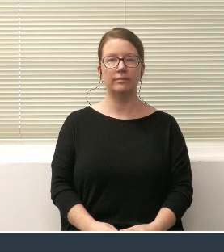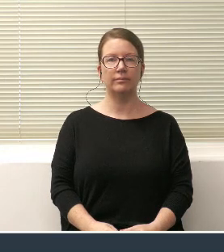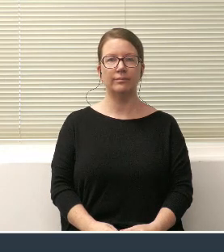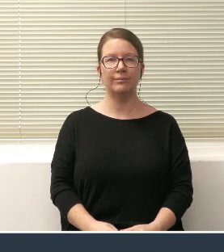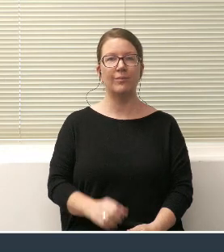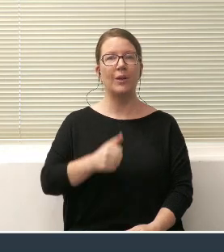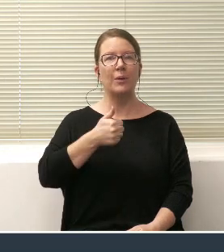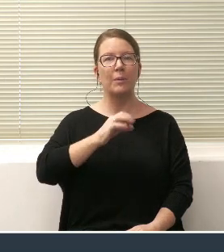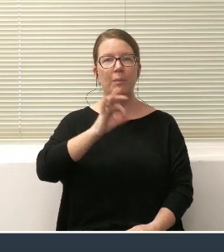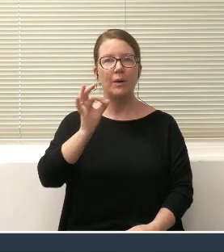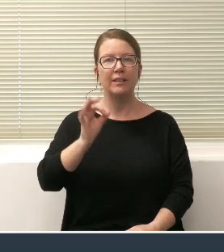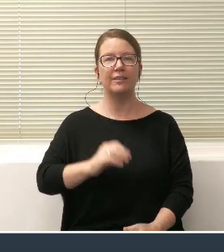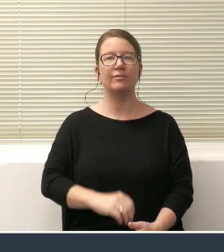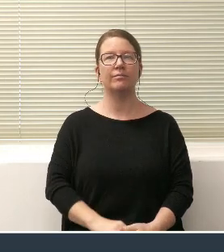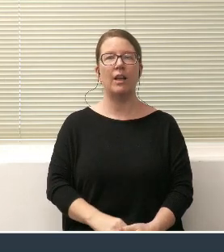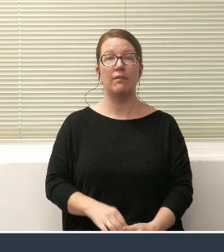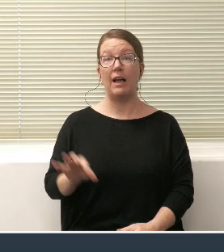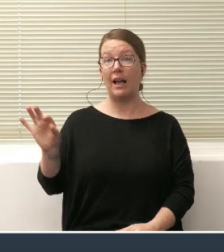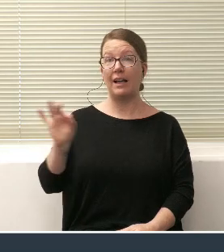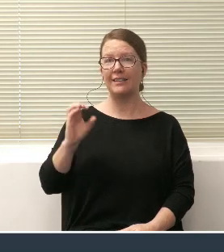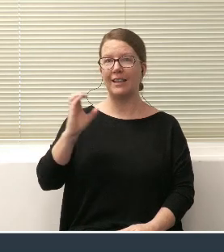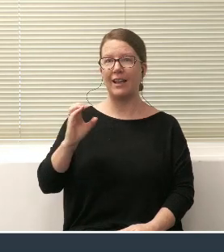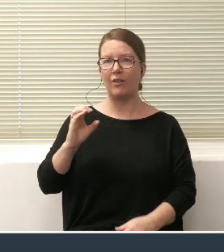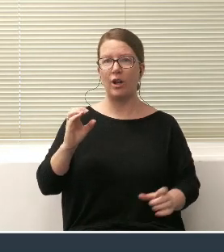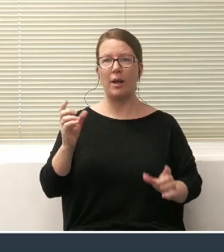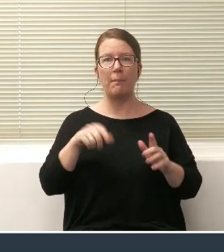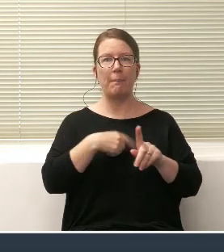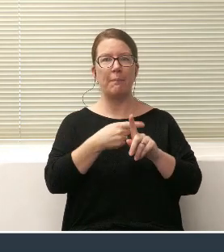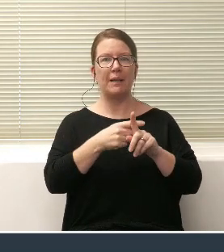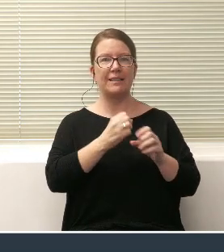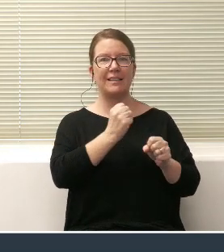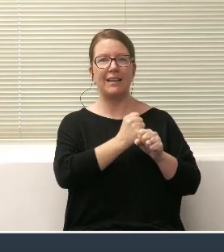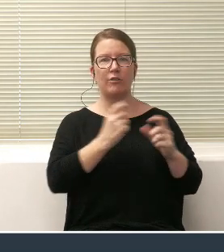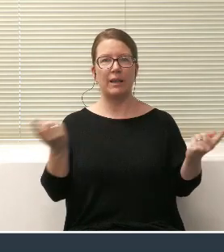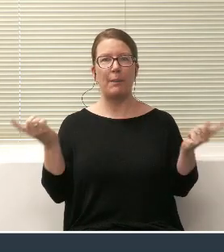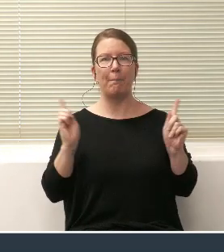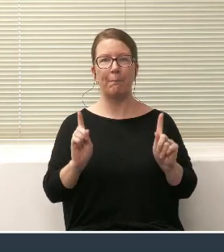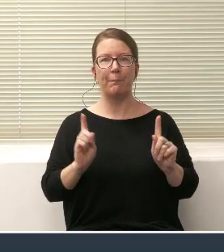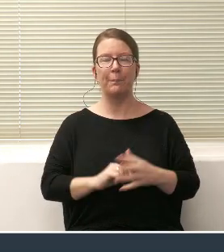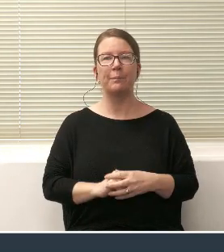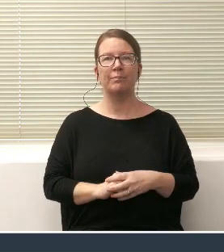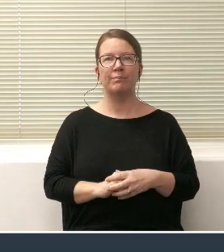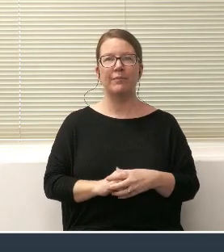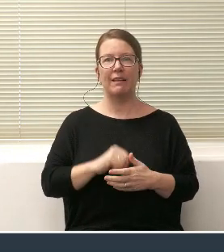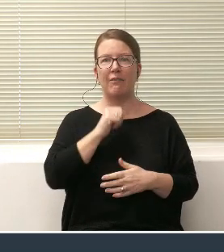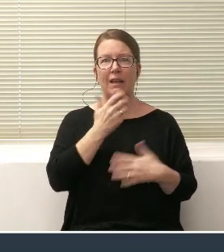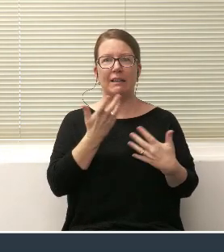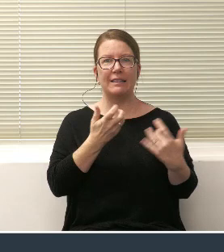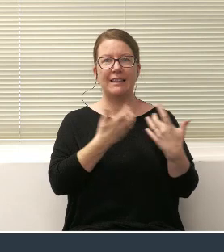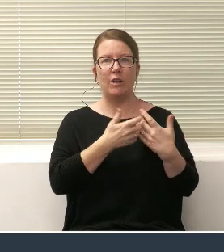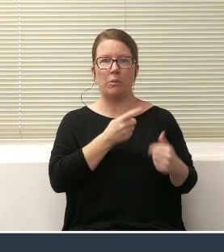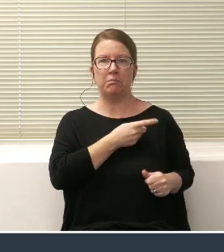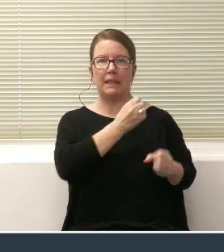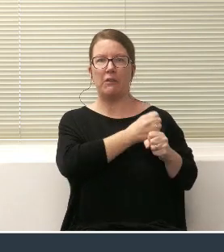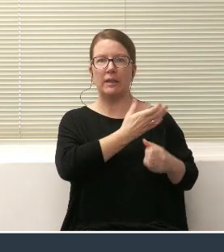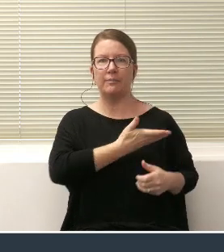And Caroline. Good morning. Yes, Welcome, I've just lady. asked Caroline to join me, and we've also got Gary in case there's any technical rates. matters that need to be resolved.